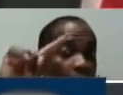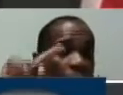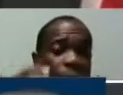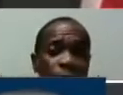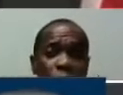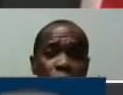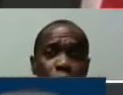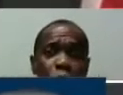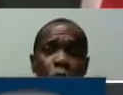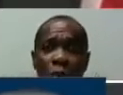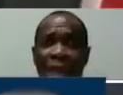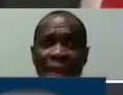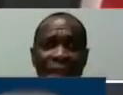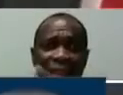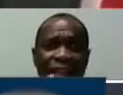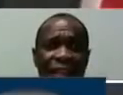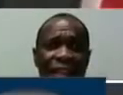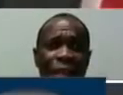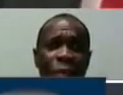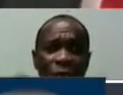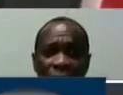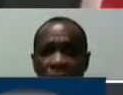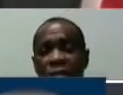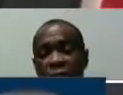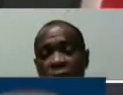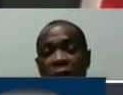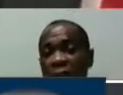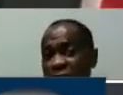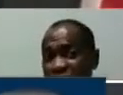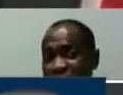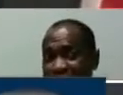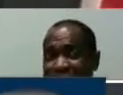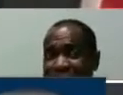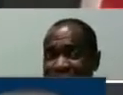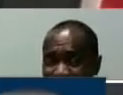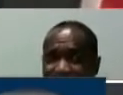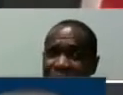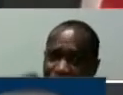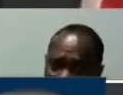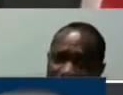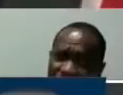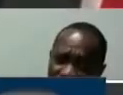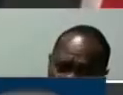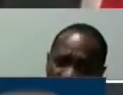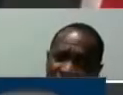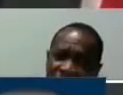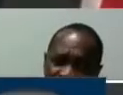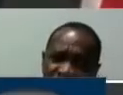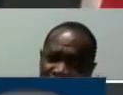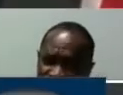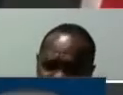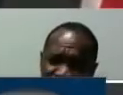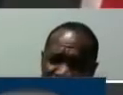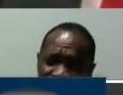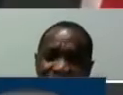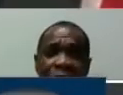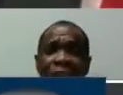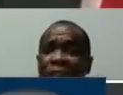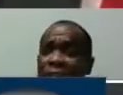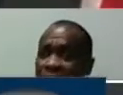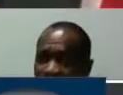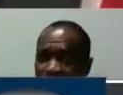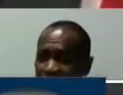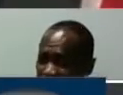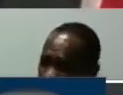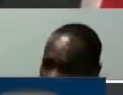been at the breach from the beginning and are now being continued to be called upon to stay there. And